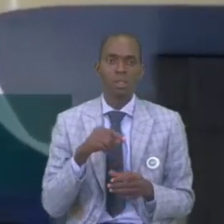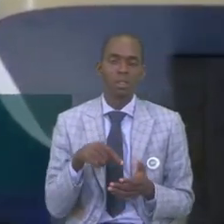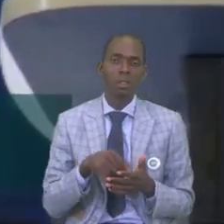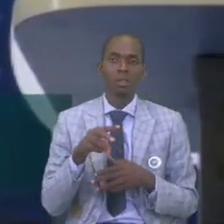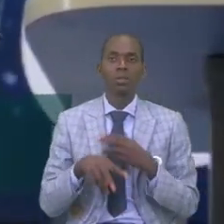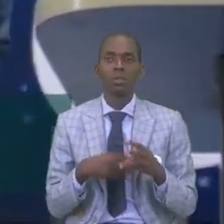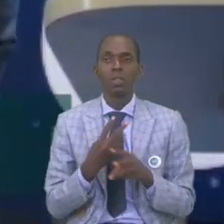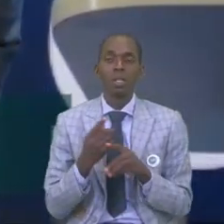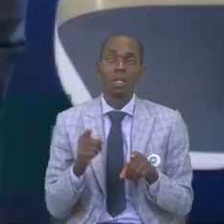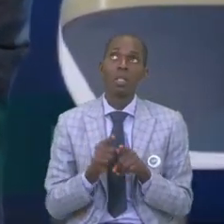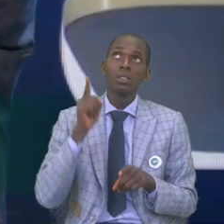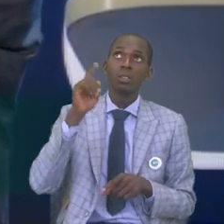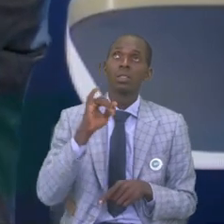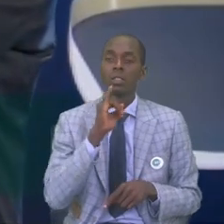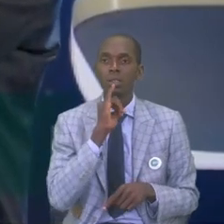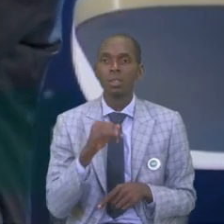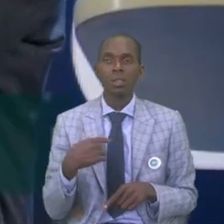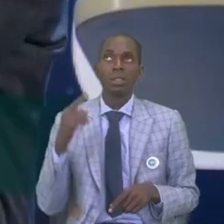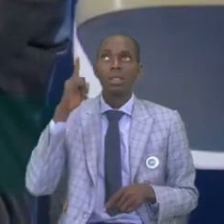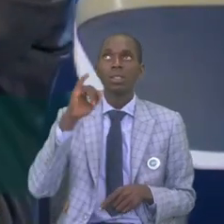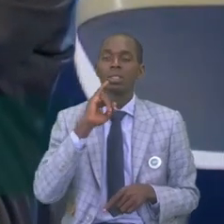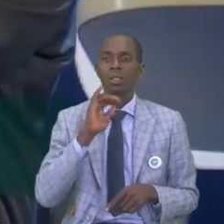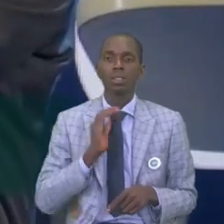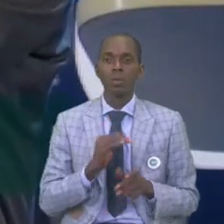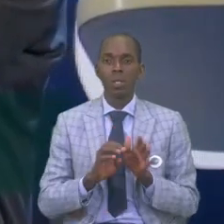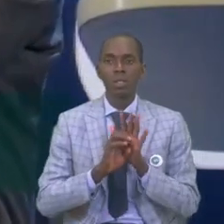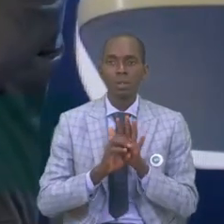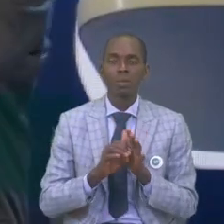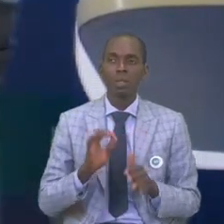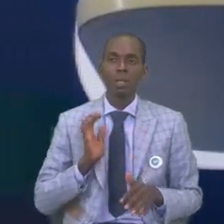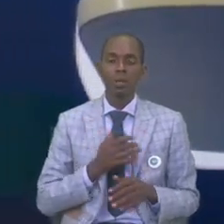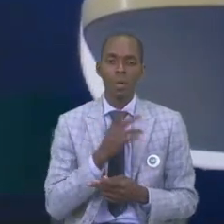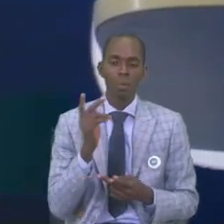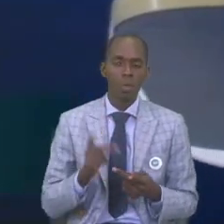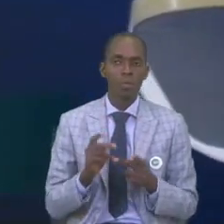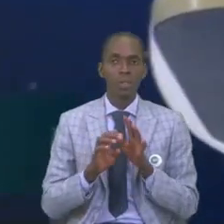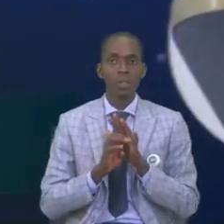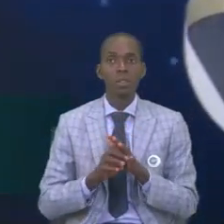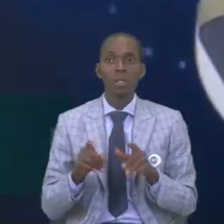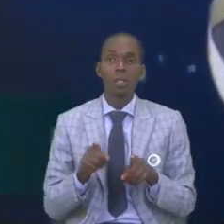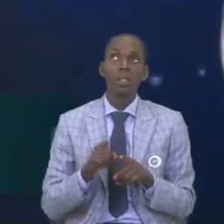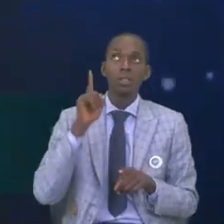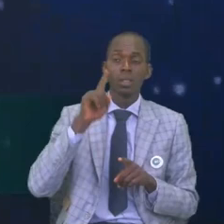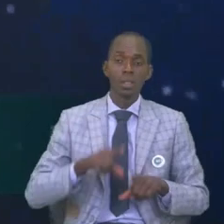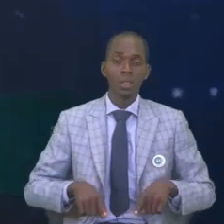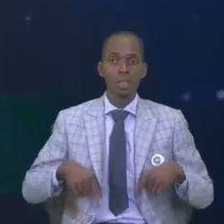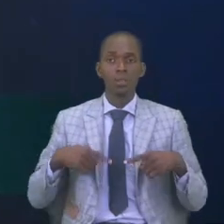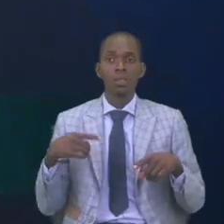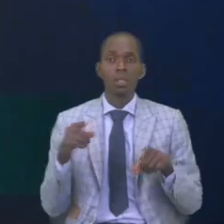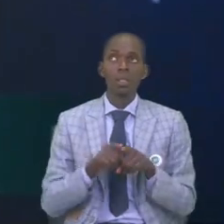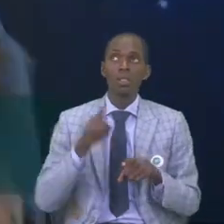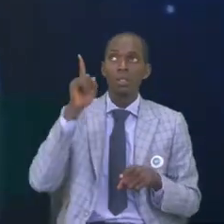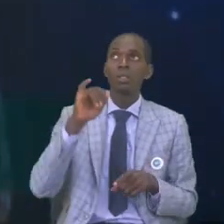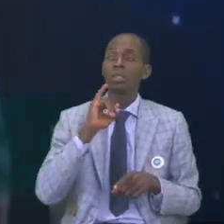As he is our example, he is a perfect model, and as he lived, and as he is even